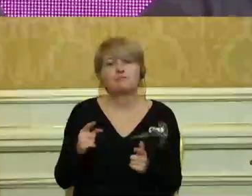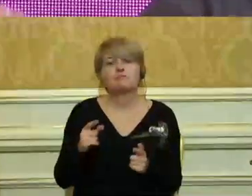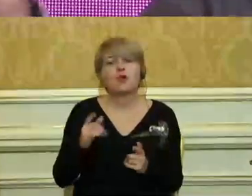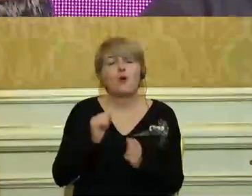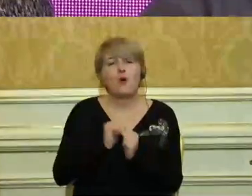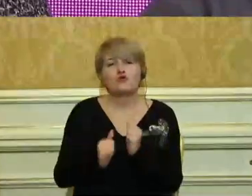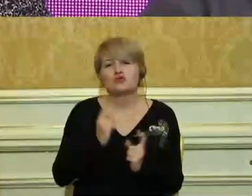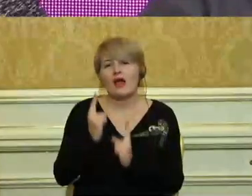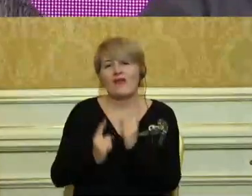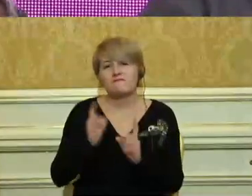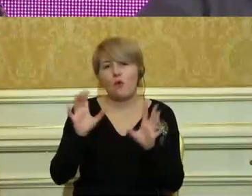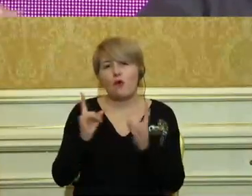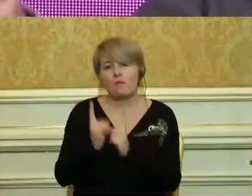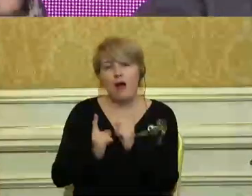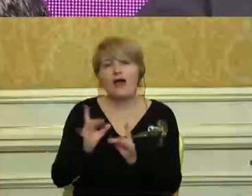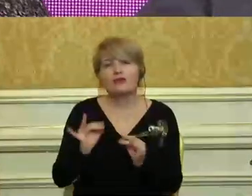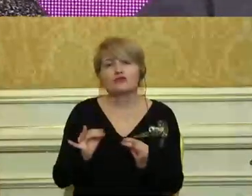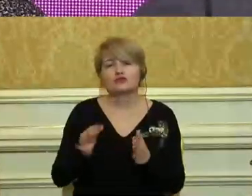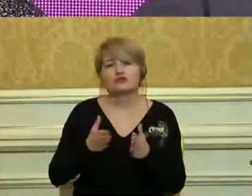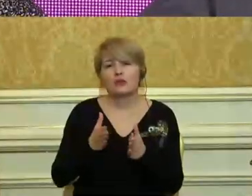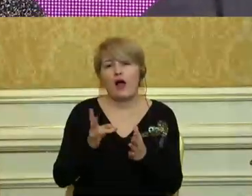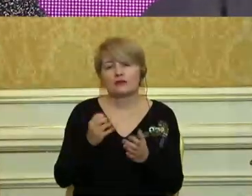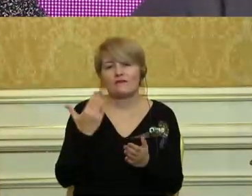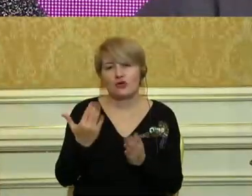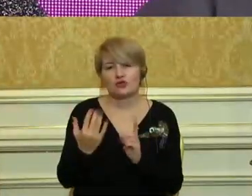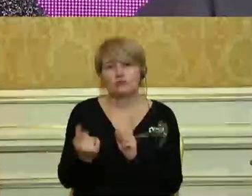every step forward, not easy reforms,